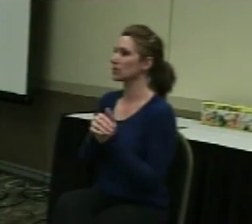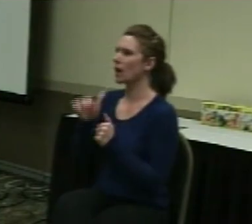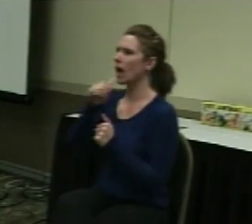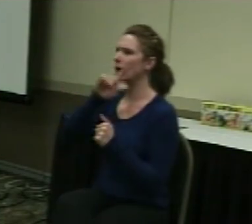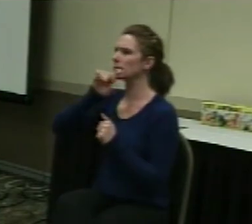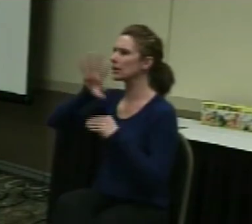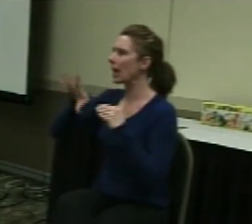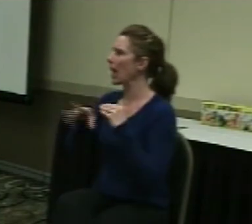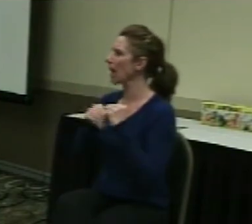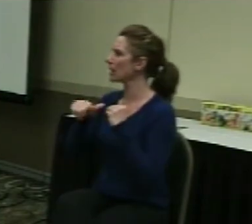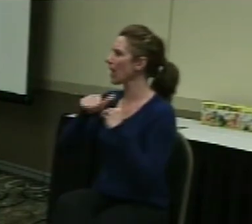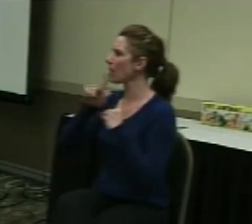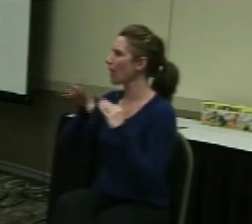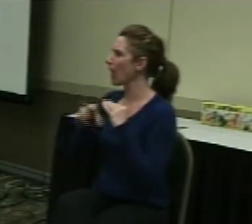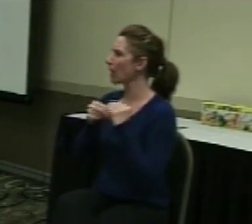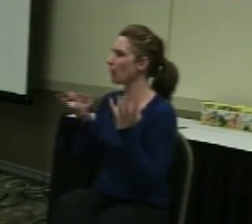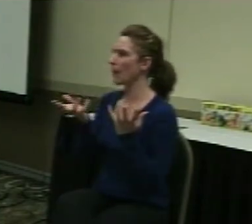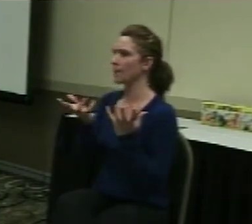in here?